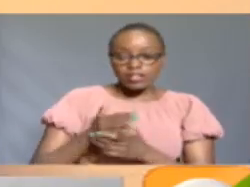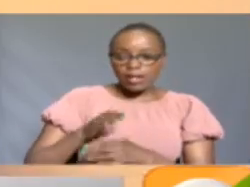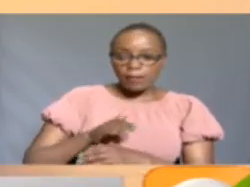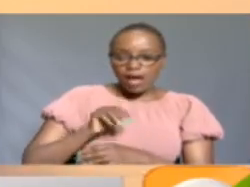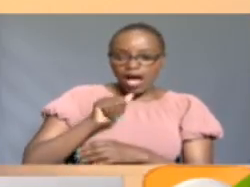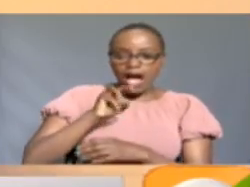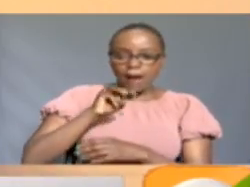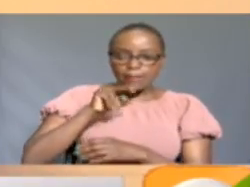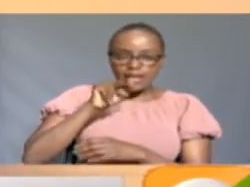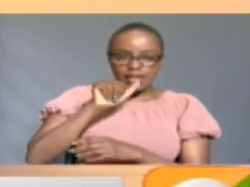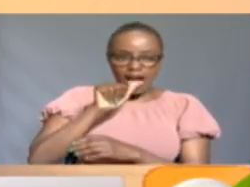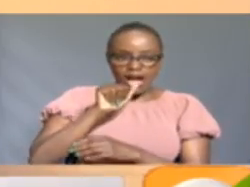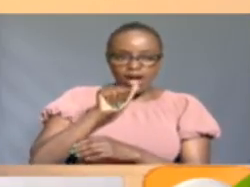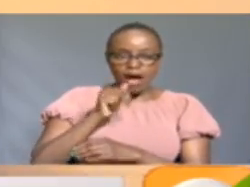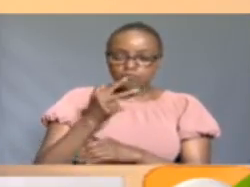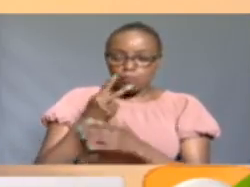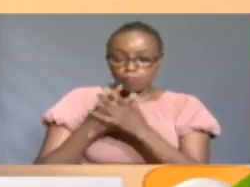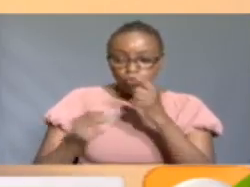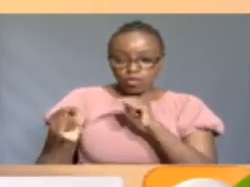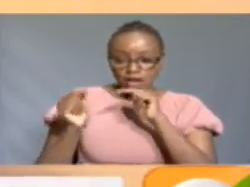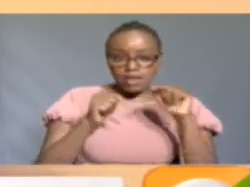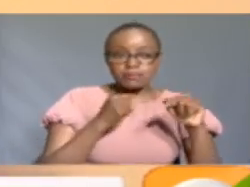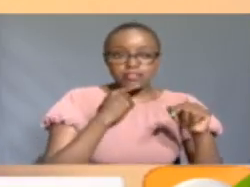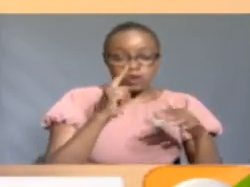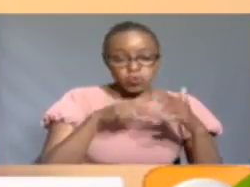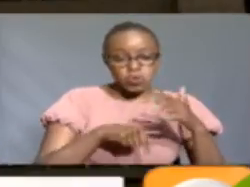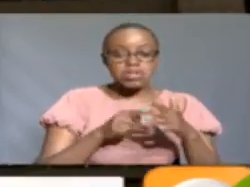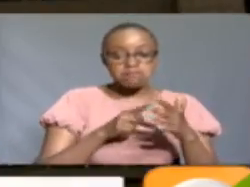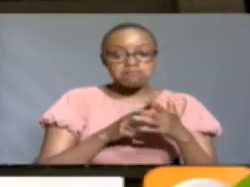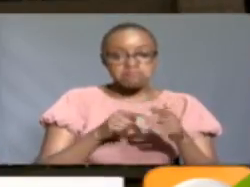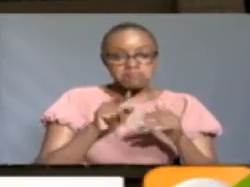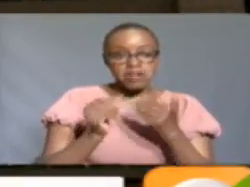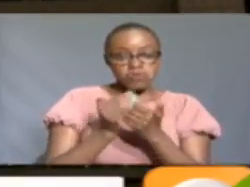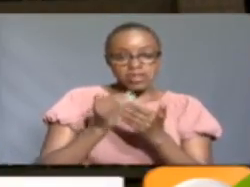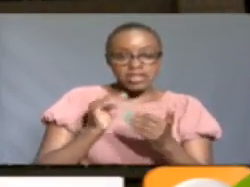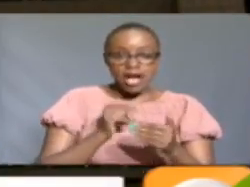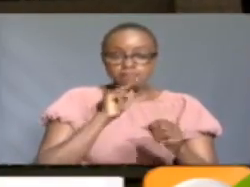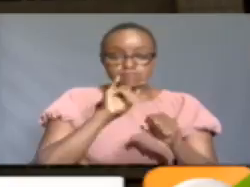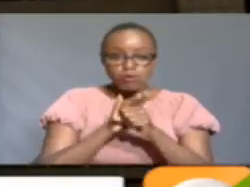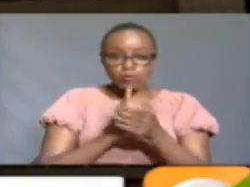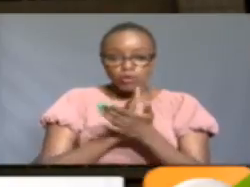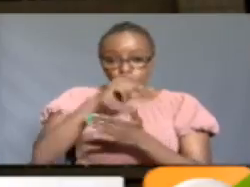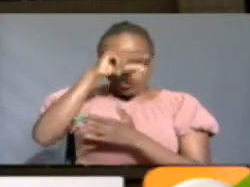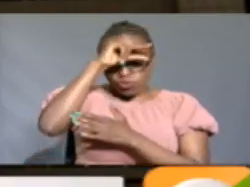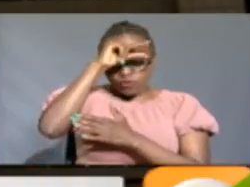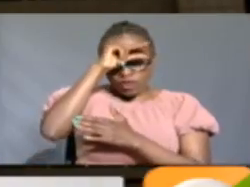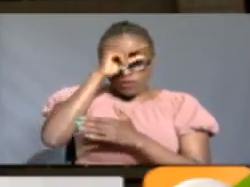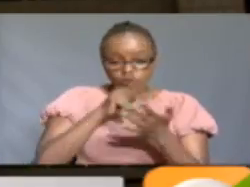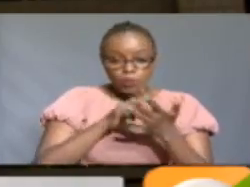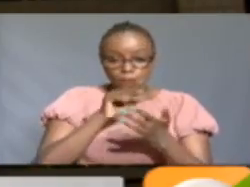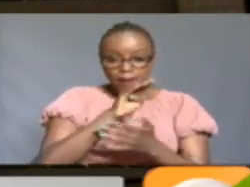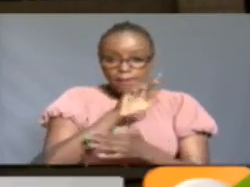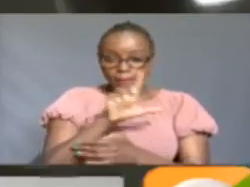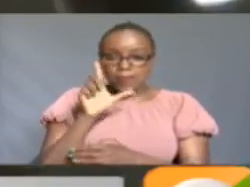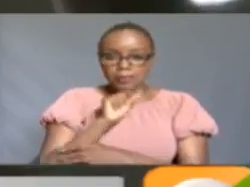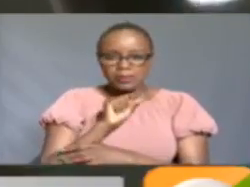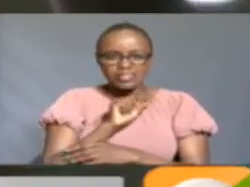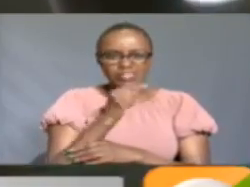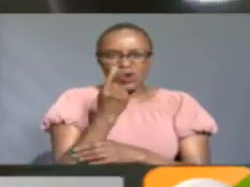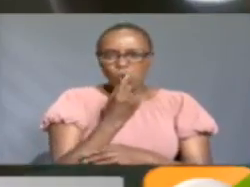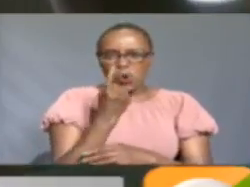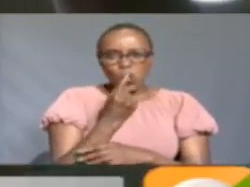Mohamed hao nao wakakuja wakasema watatushughulikia. The promises by the government to foot the medical bills was like